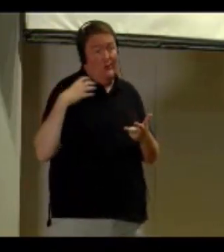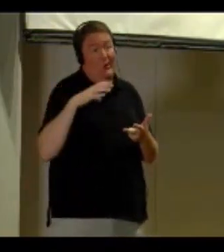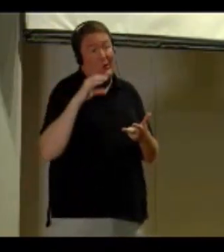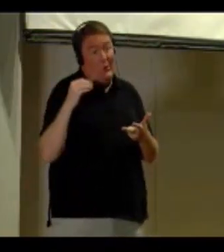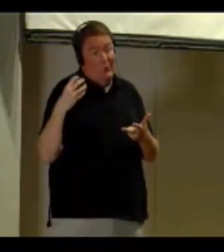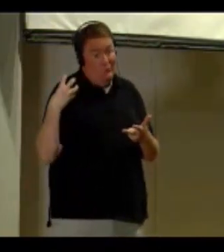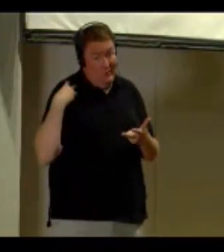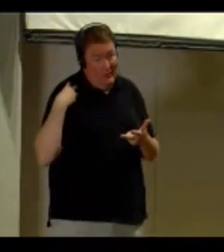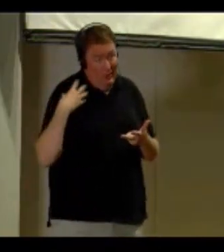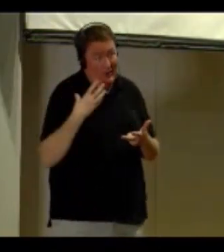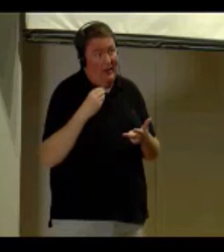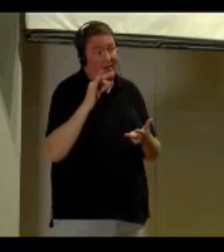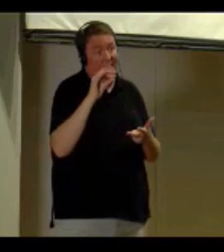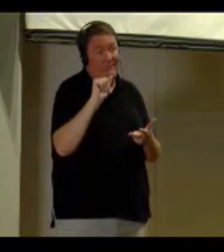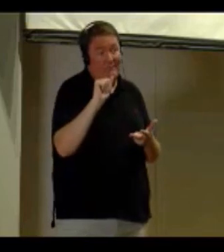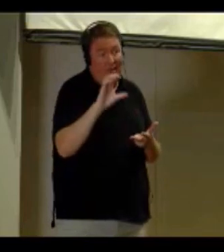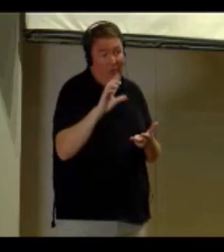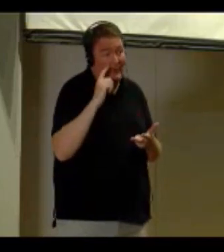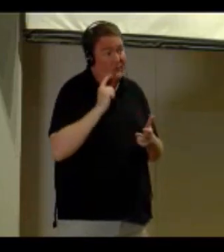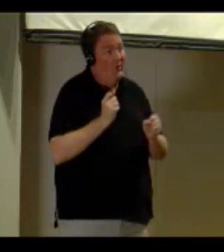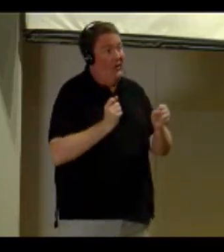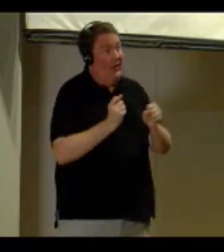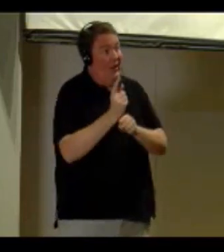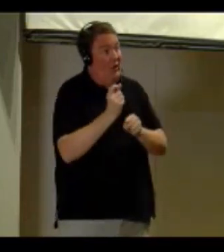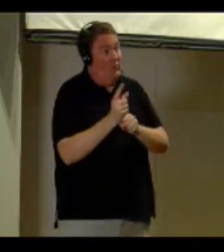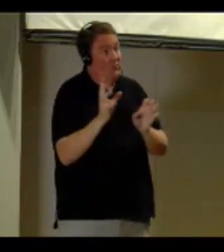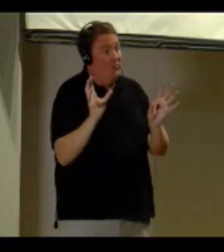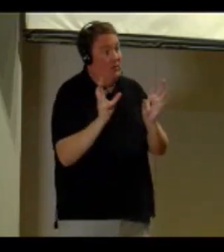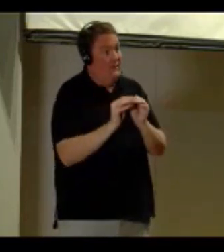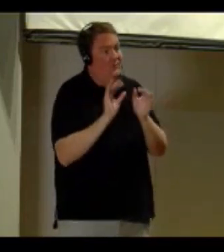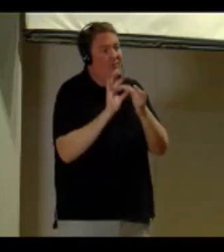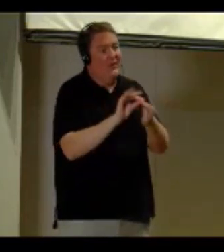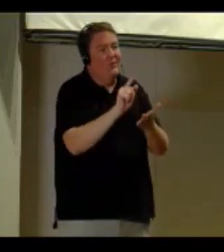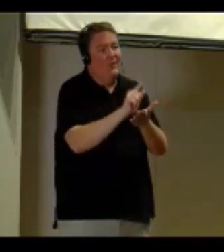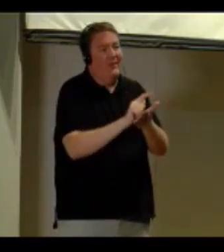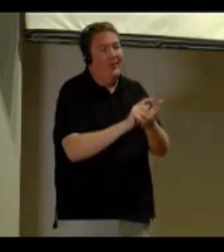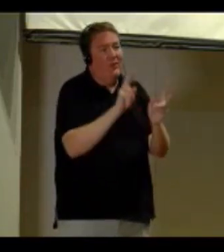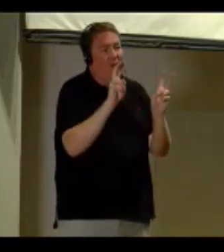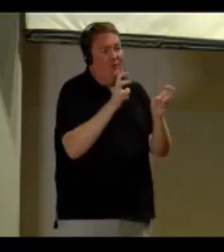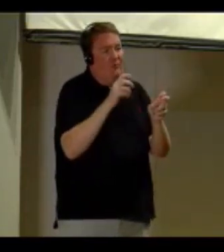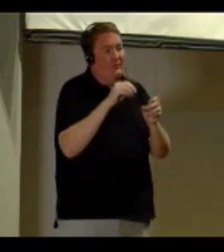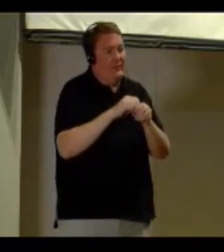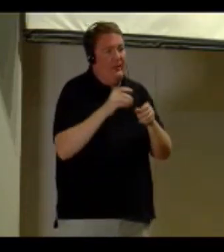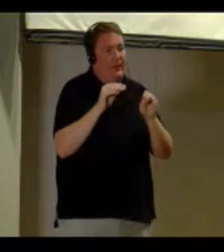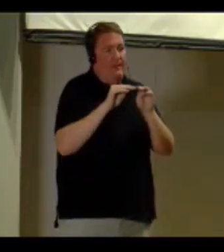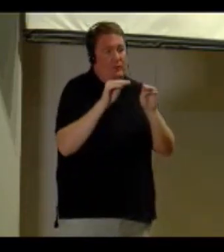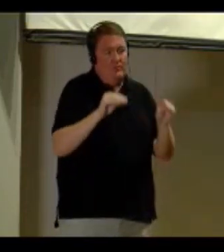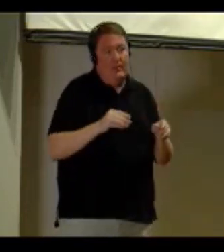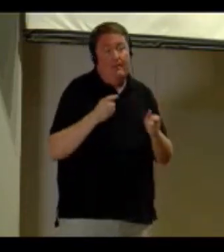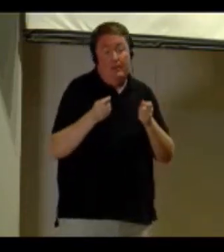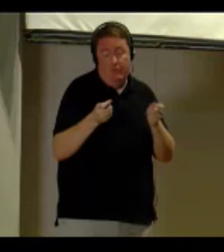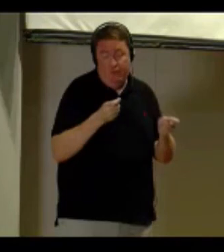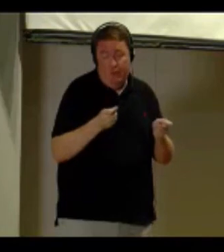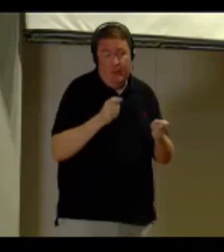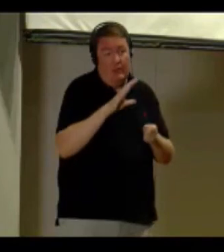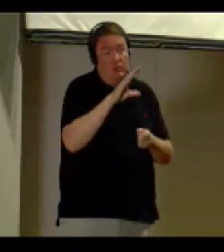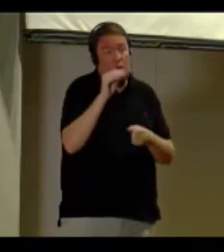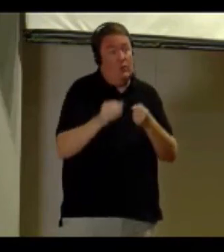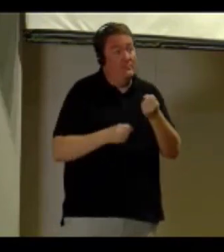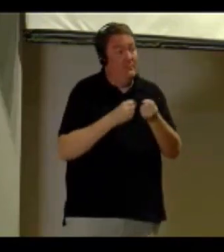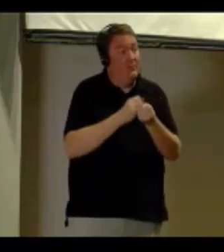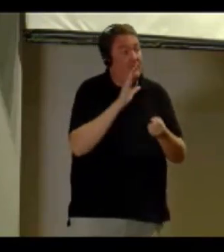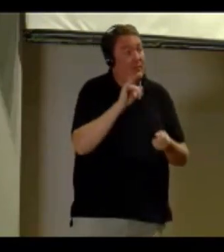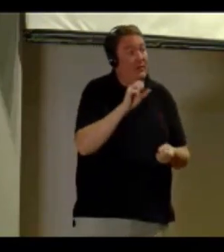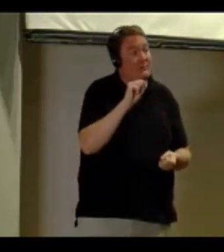co-chair, and faculty for the annual Conference on Legal Issues in Museum Administration, co-sponsored by the Smithsonian and